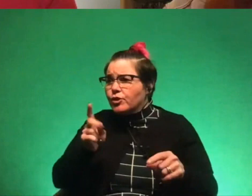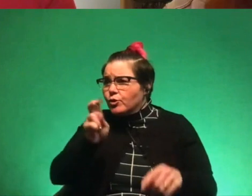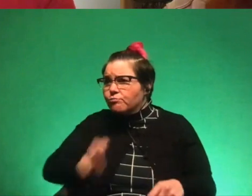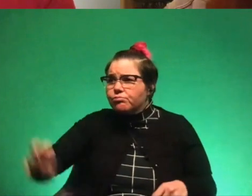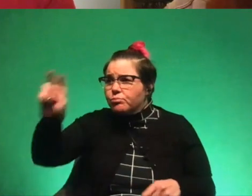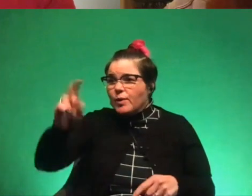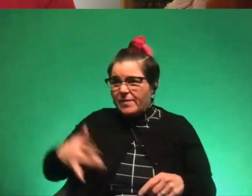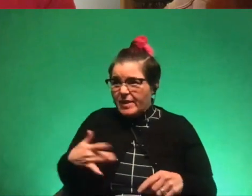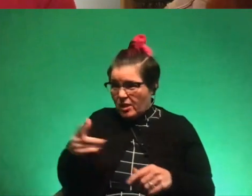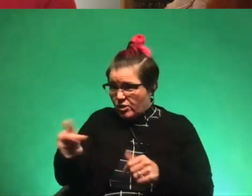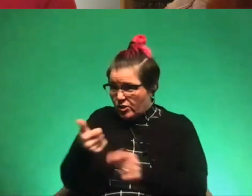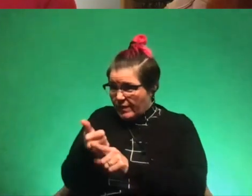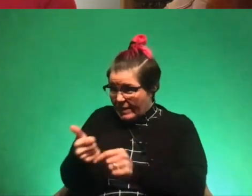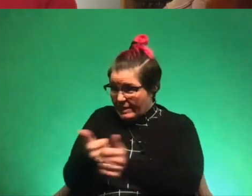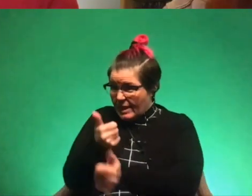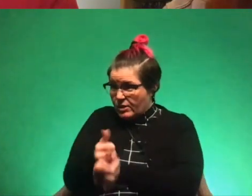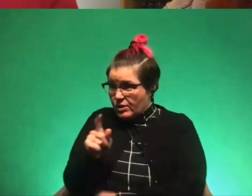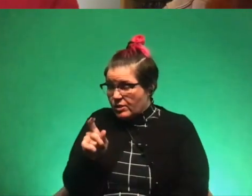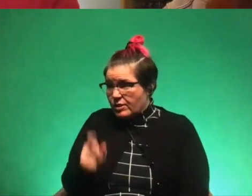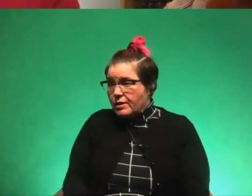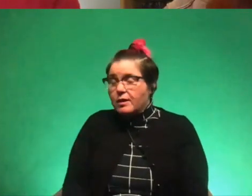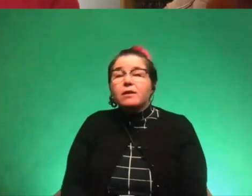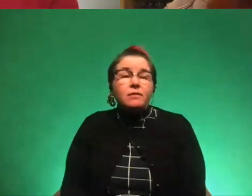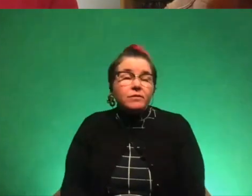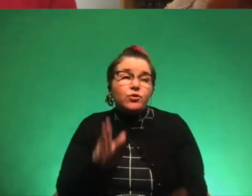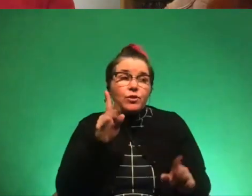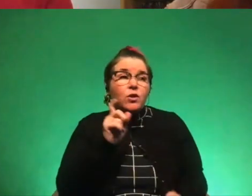were in danger doing field work? Yeah, great question.